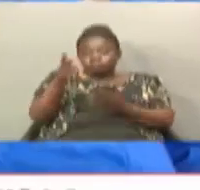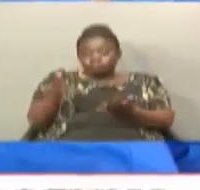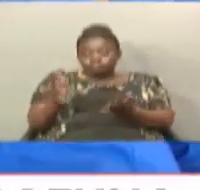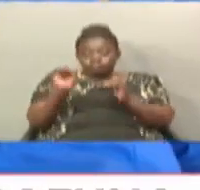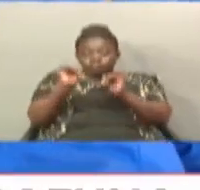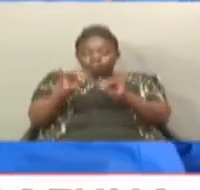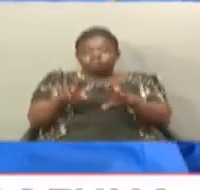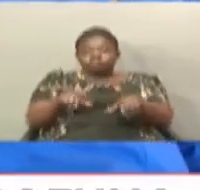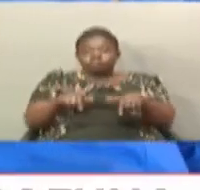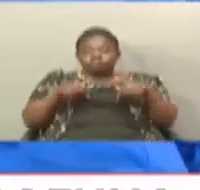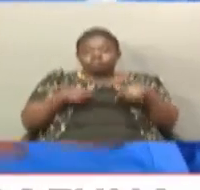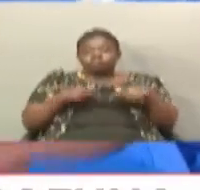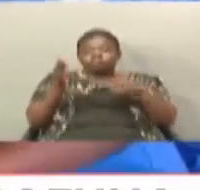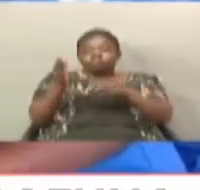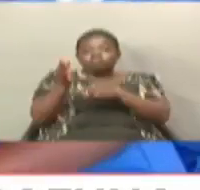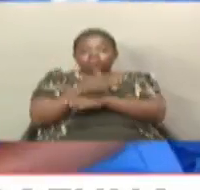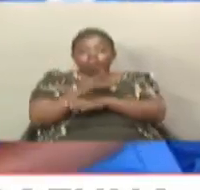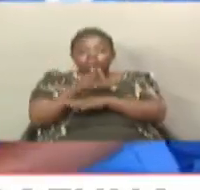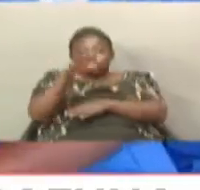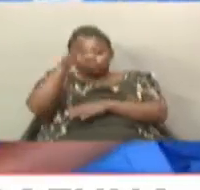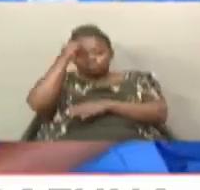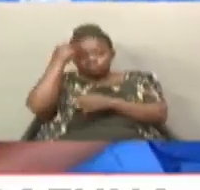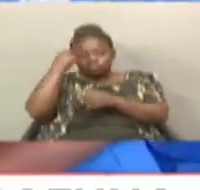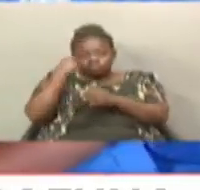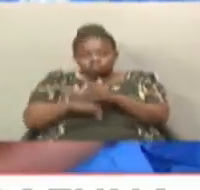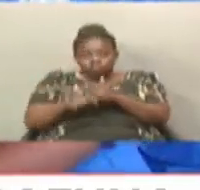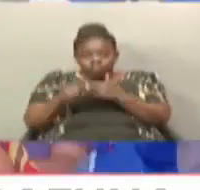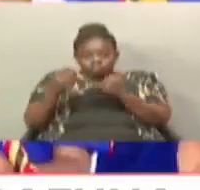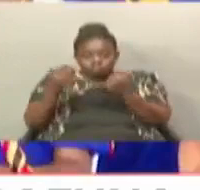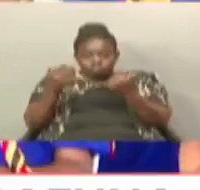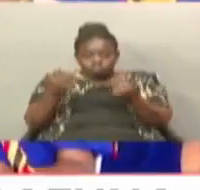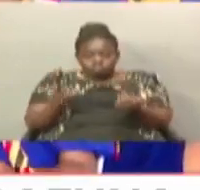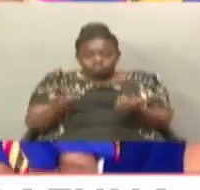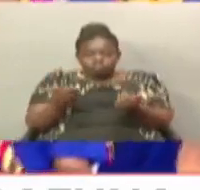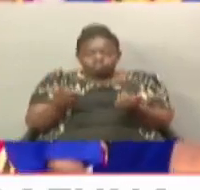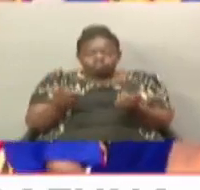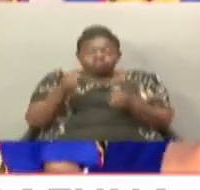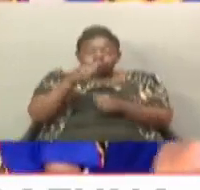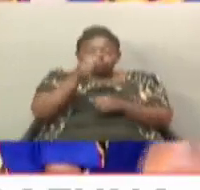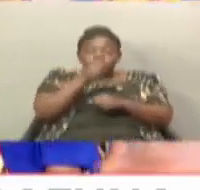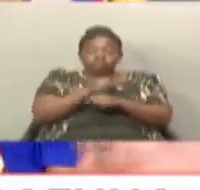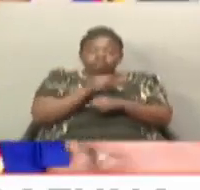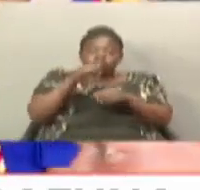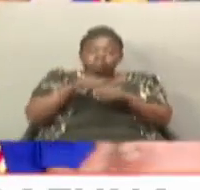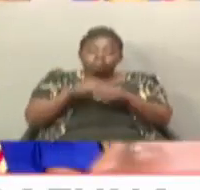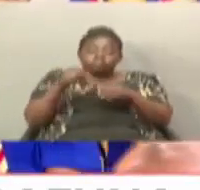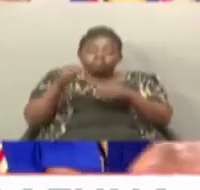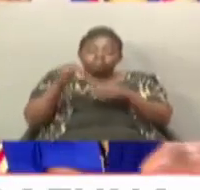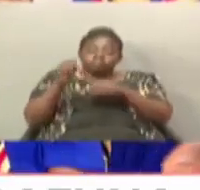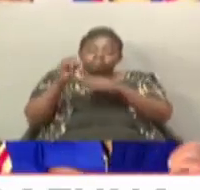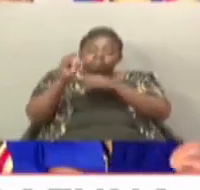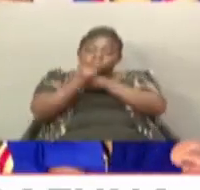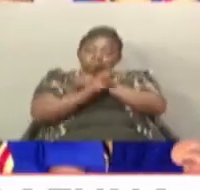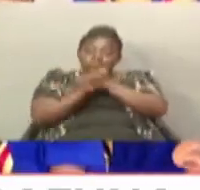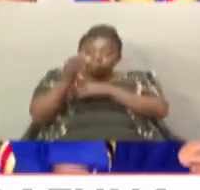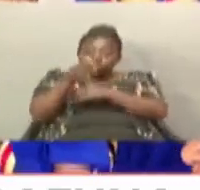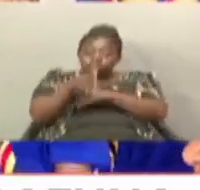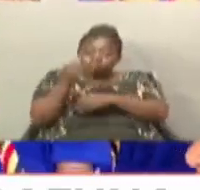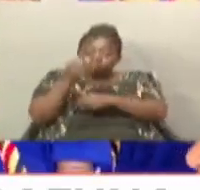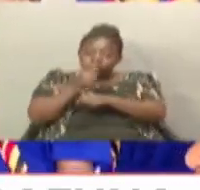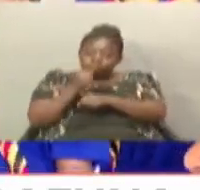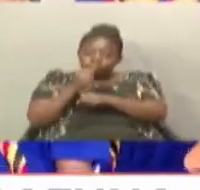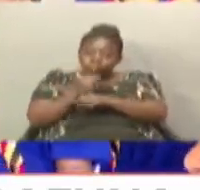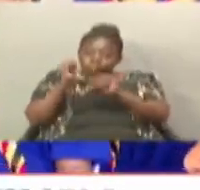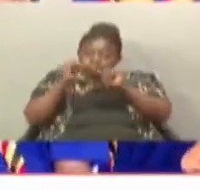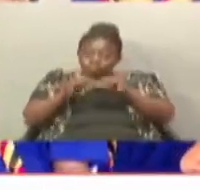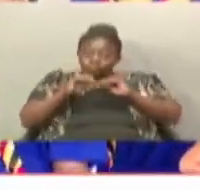Ajismail Mulindo okuva mu minisita ebyenjigiriza ategeezezza nga bwe bakola ekisoboka okulaba nga buli ssomero mu ggwanga lirina ekibanja ekigatta abaana ab'obuwala basobole okubasomesa